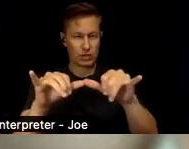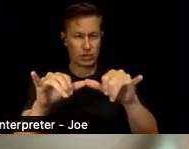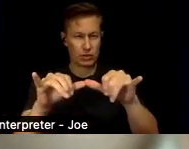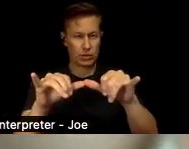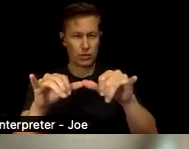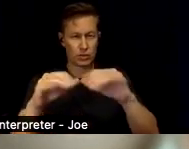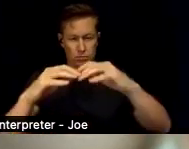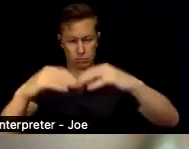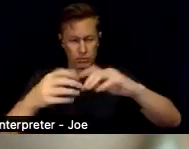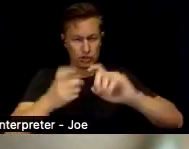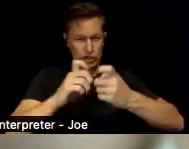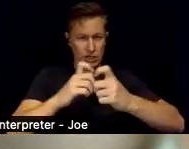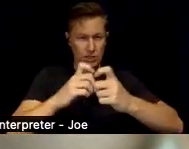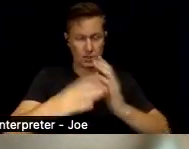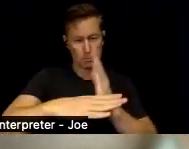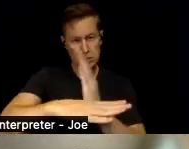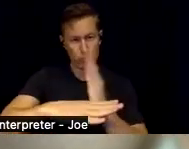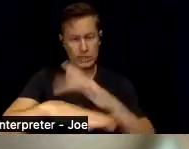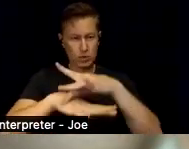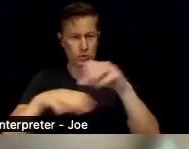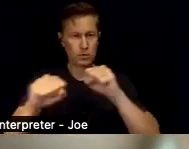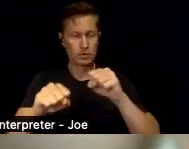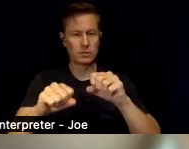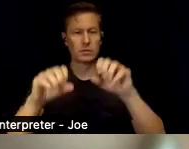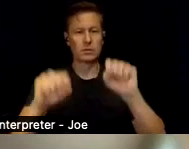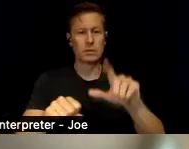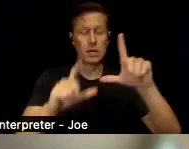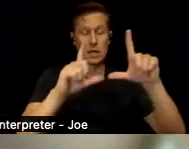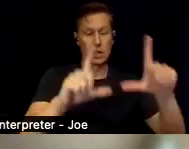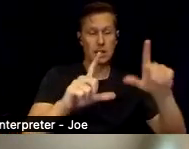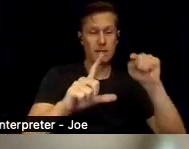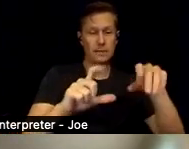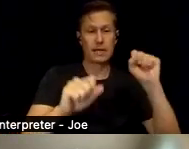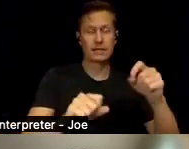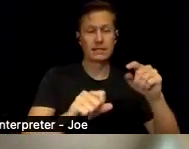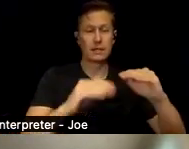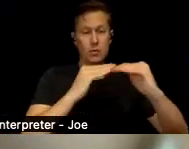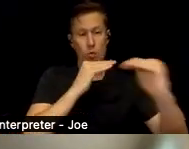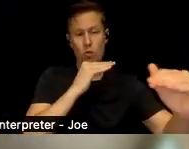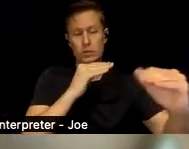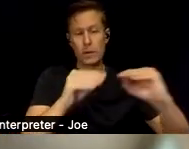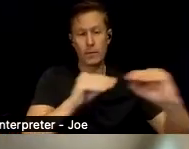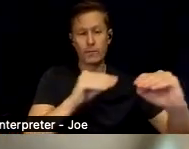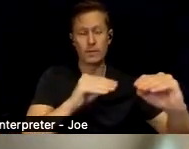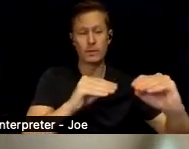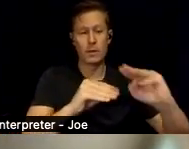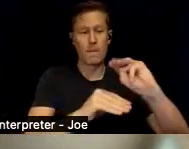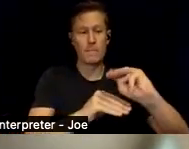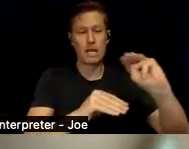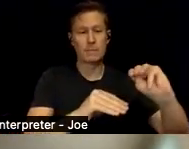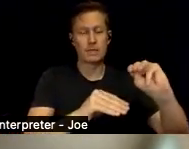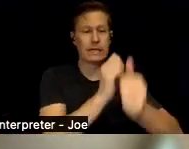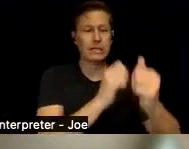left panel is the north component of horizontal motion of California, measured in millimeters per year. And